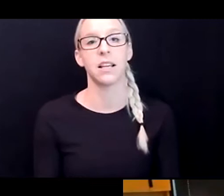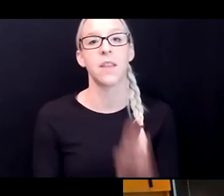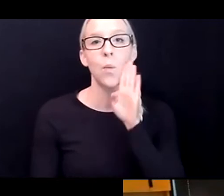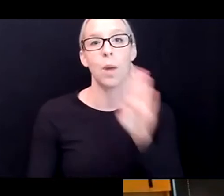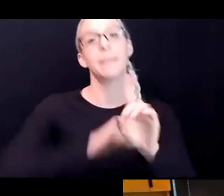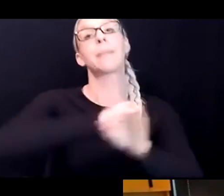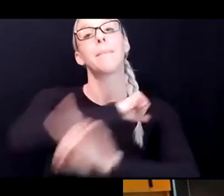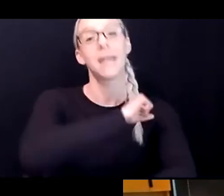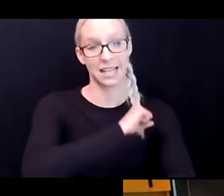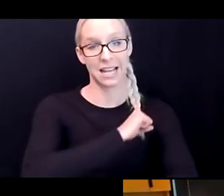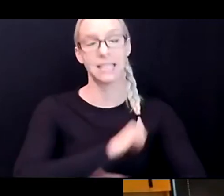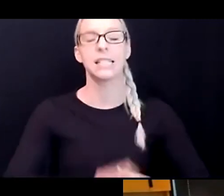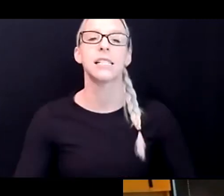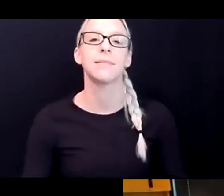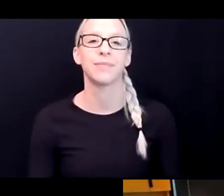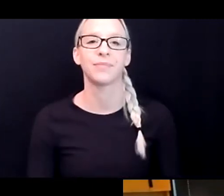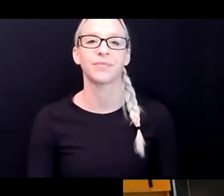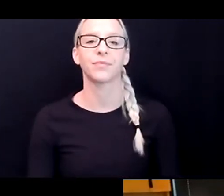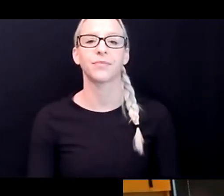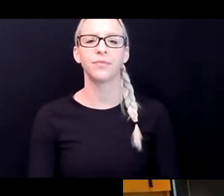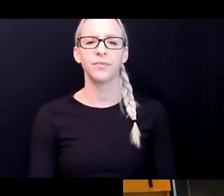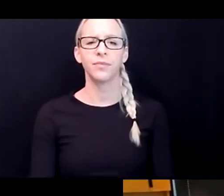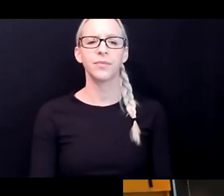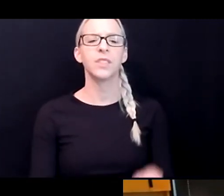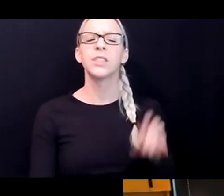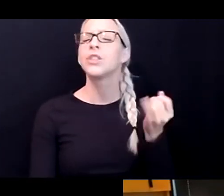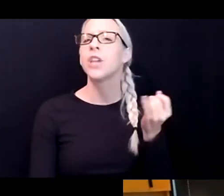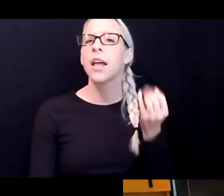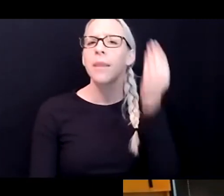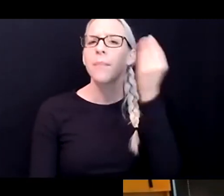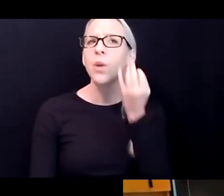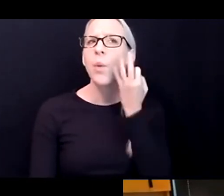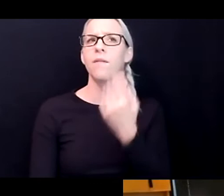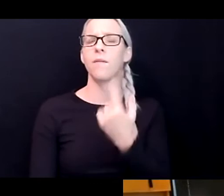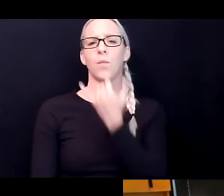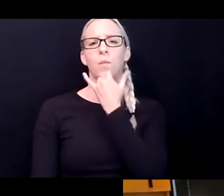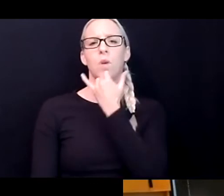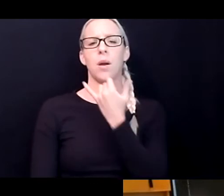in terms of their, John, correct me if I'm wrong, it's 10%?